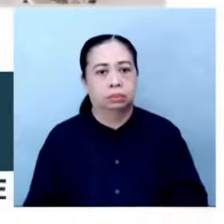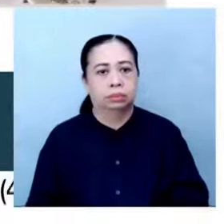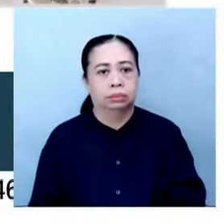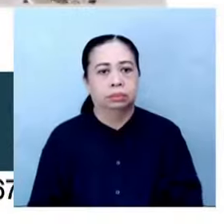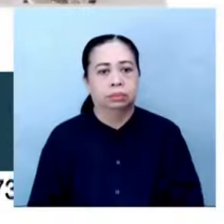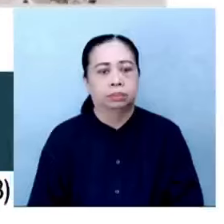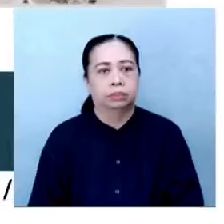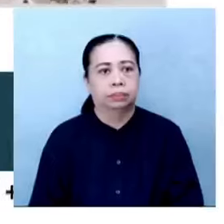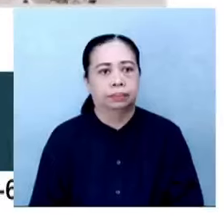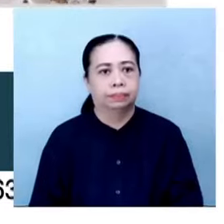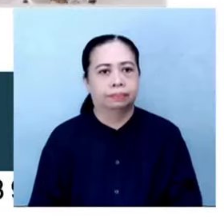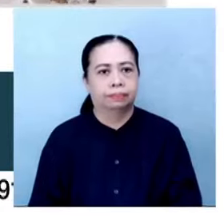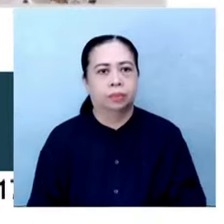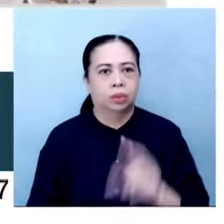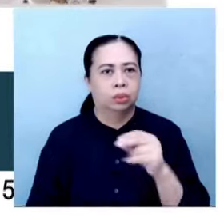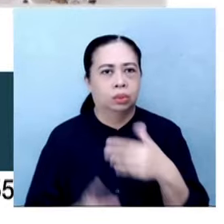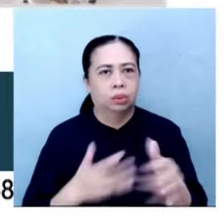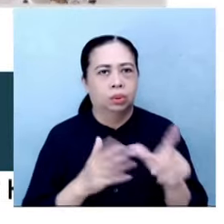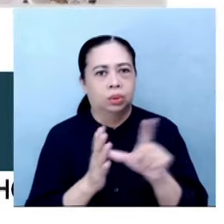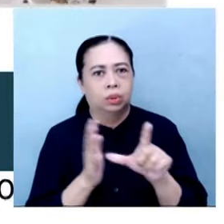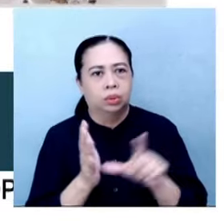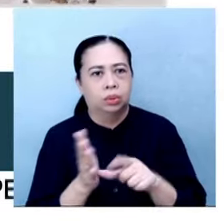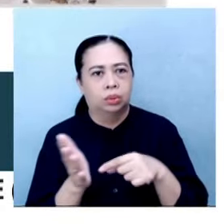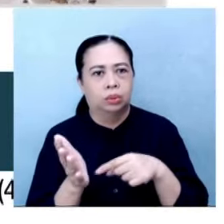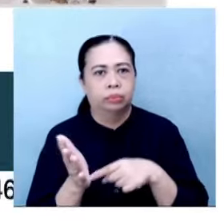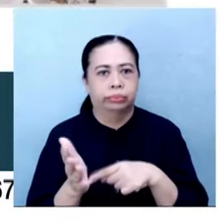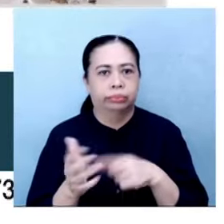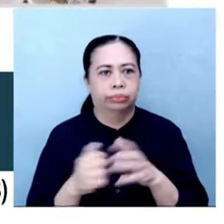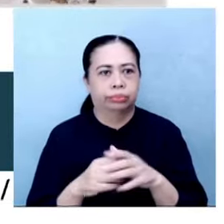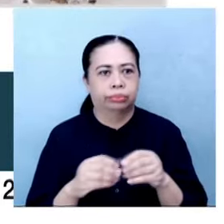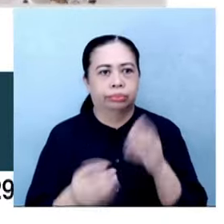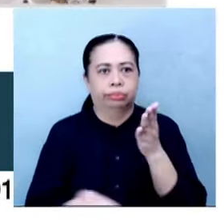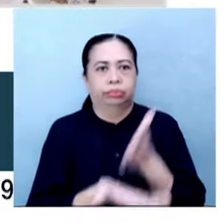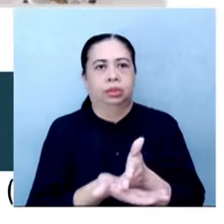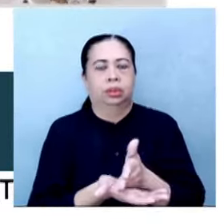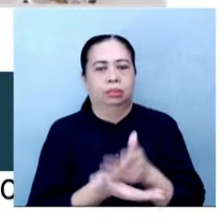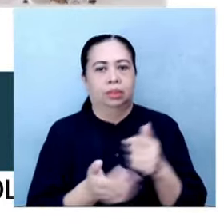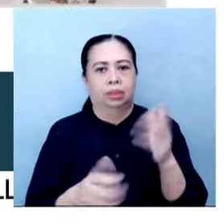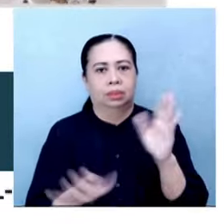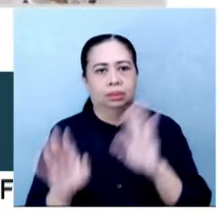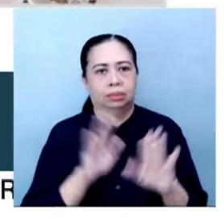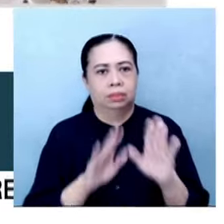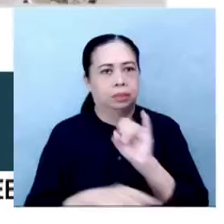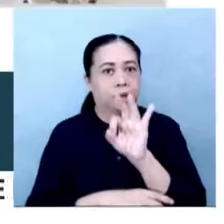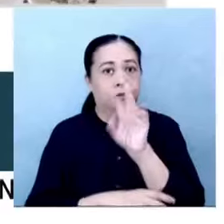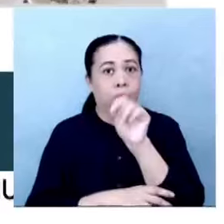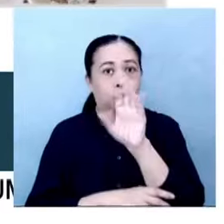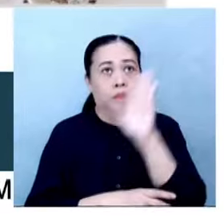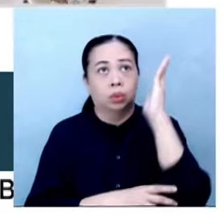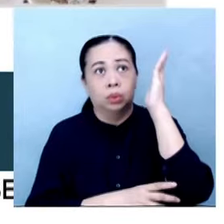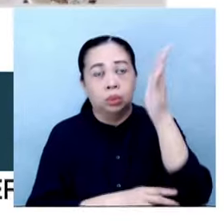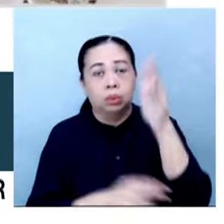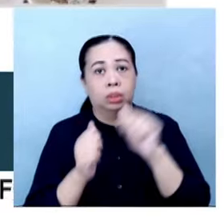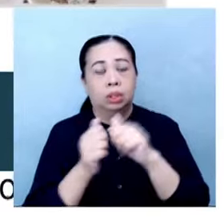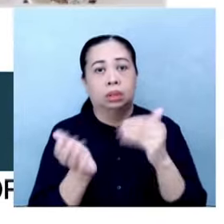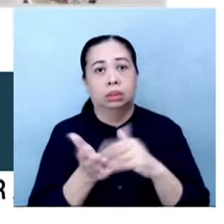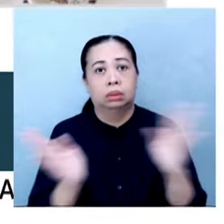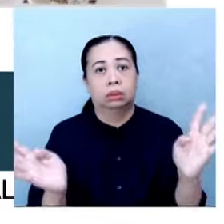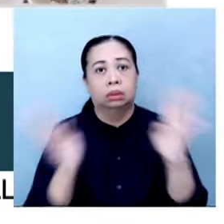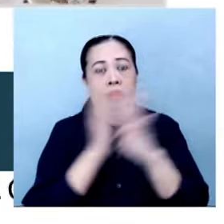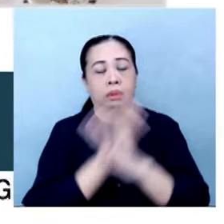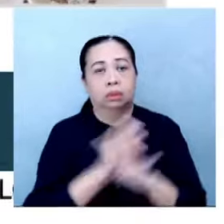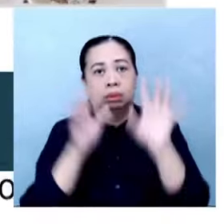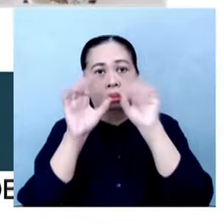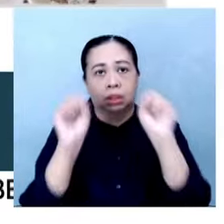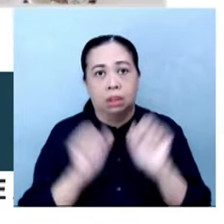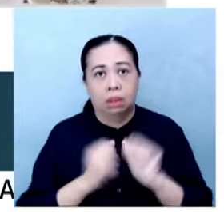No amount of law would be able to put an end to this problem if a new administration comes in, because